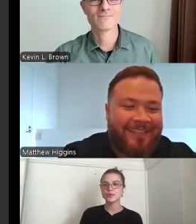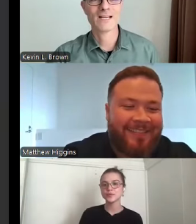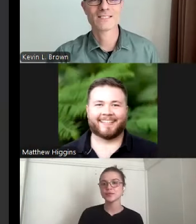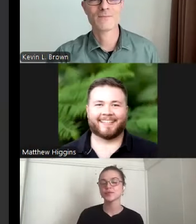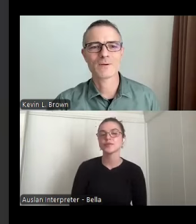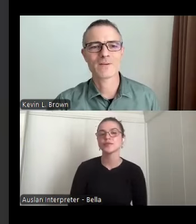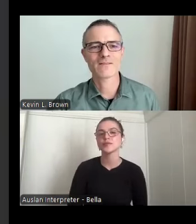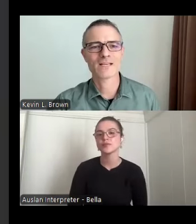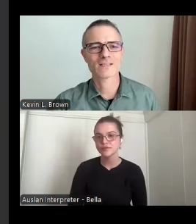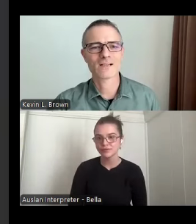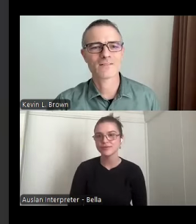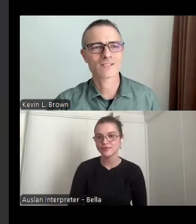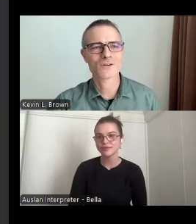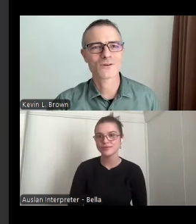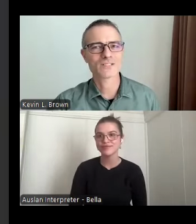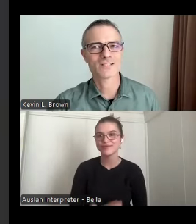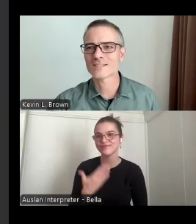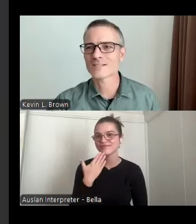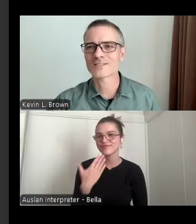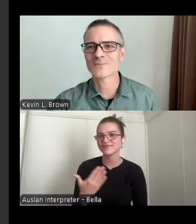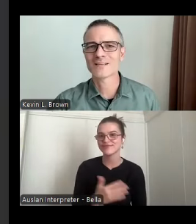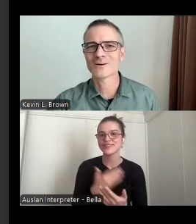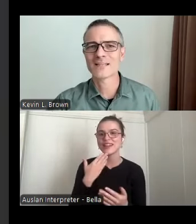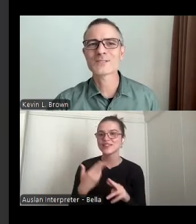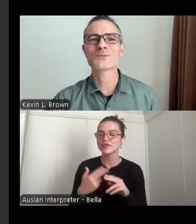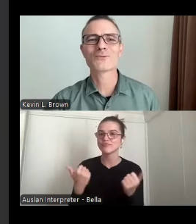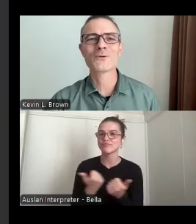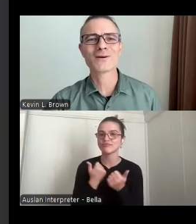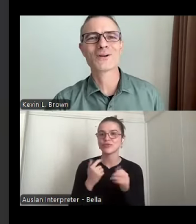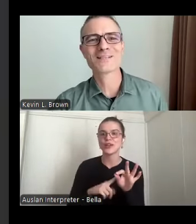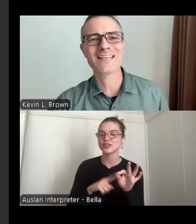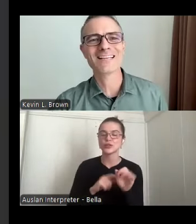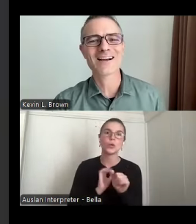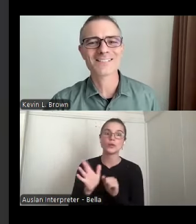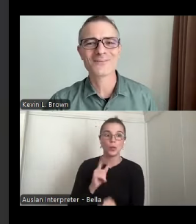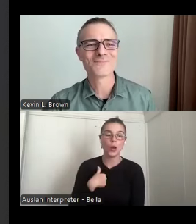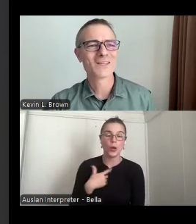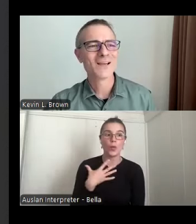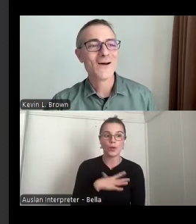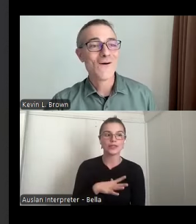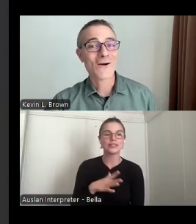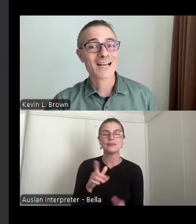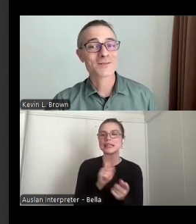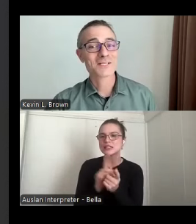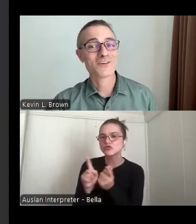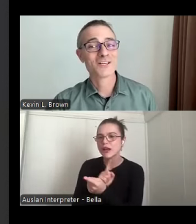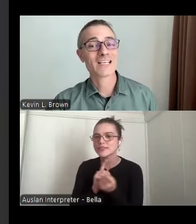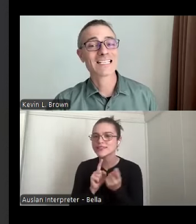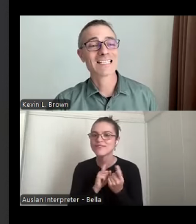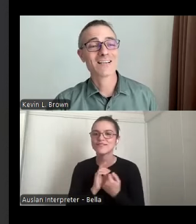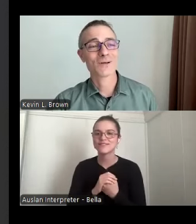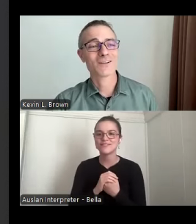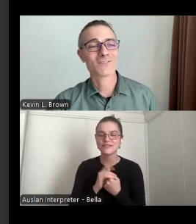Great. Yeah, let's keep it coming. Thanks. Thanks for all the questions. This is awesome. This is what we want it to be, interactive. All right, so let's move on